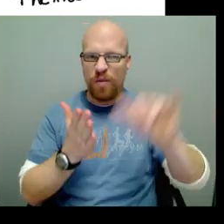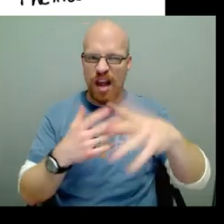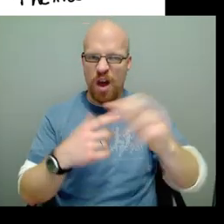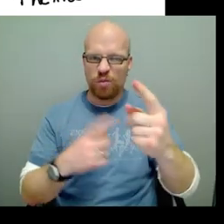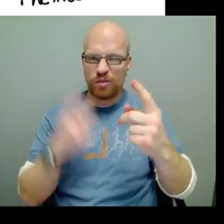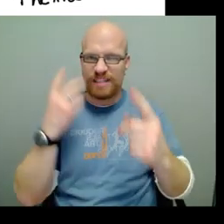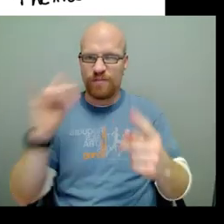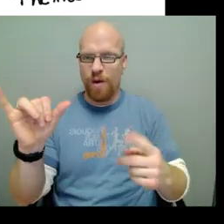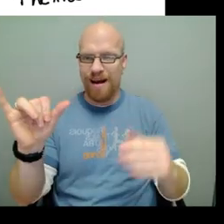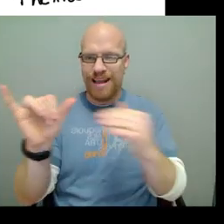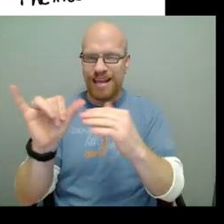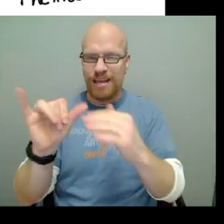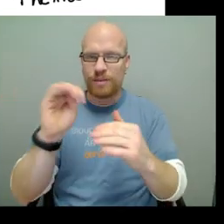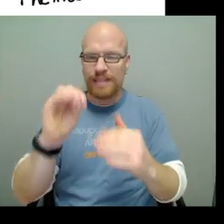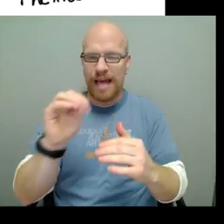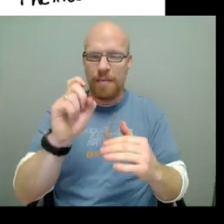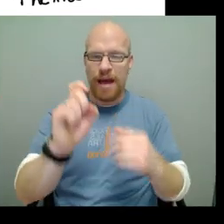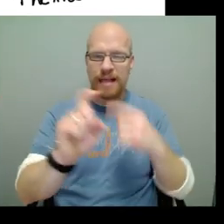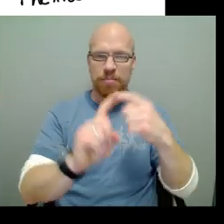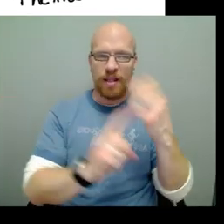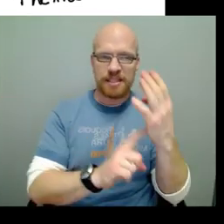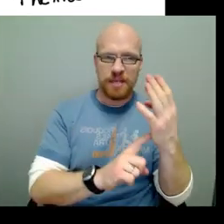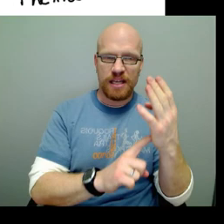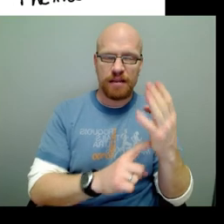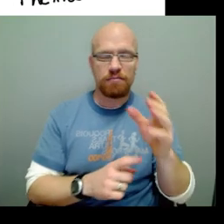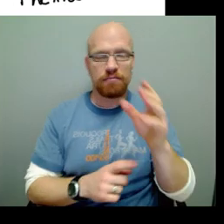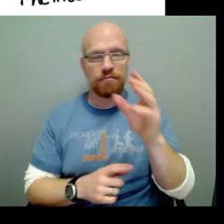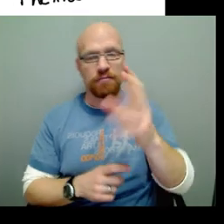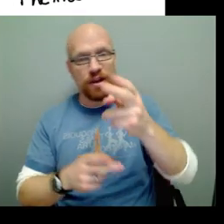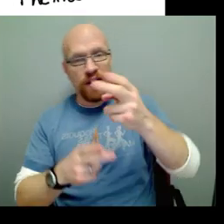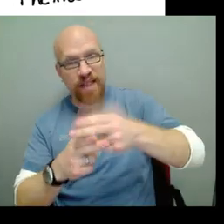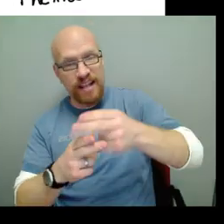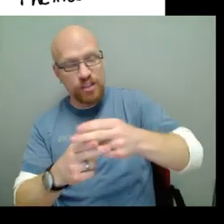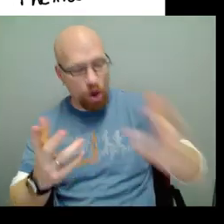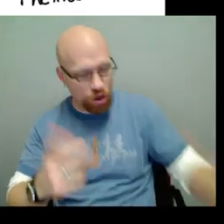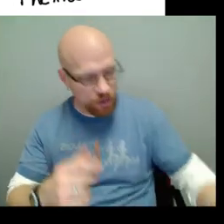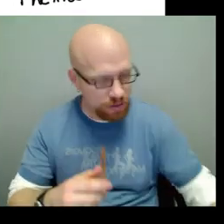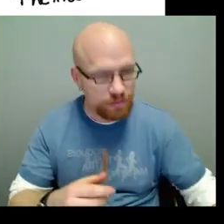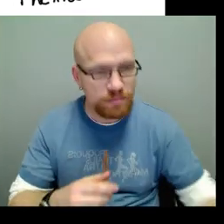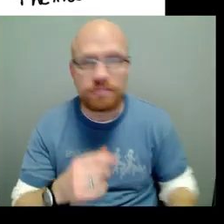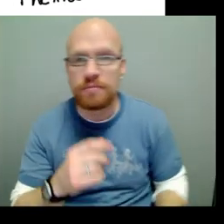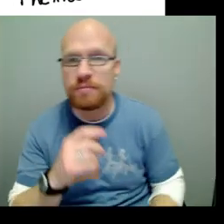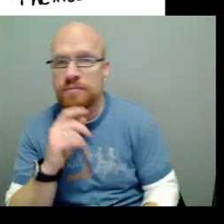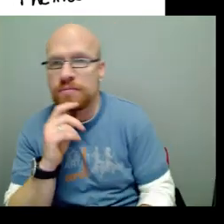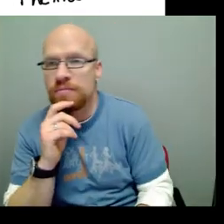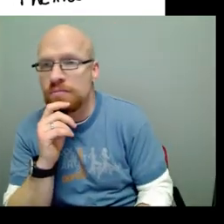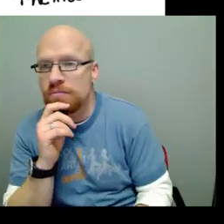So I wrote that out. See, y equals mx plus b. That's called